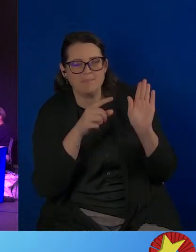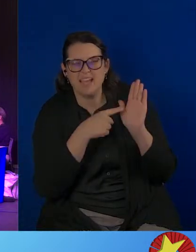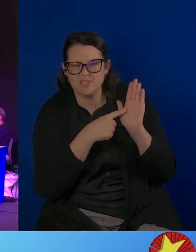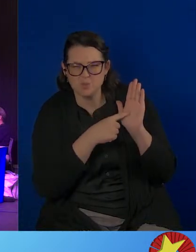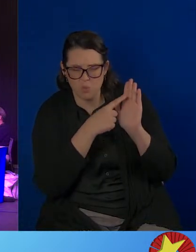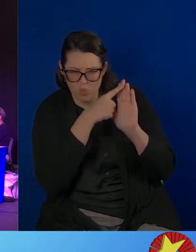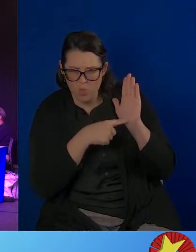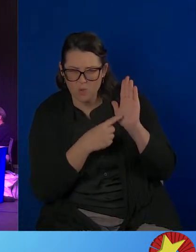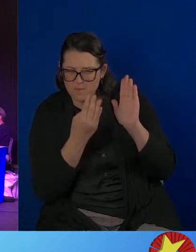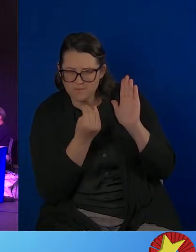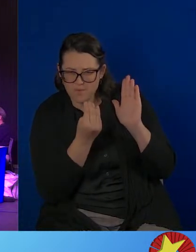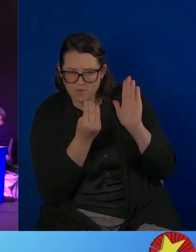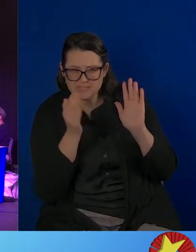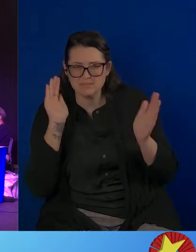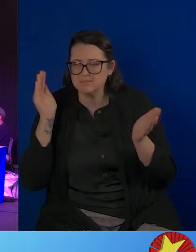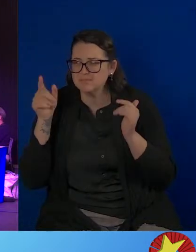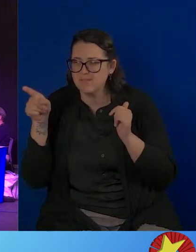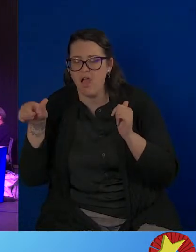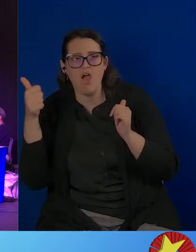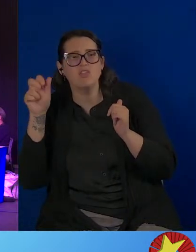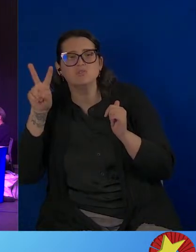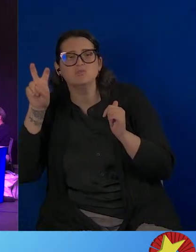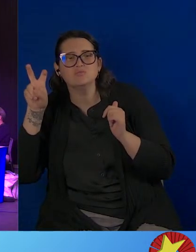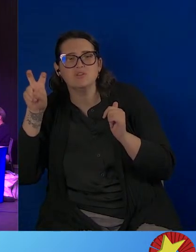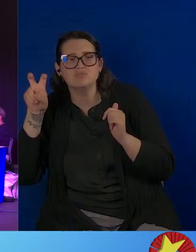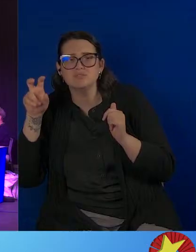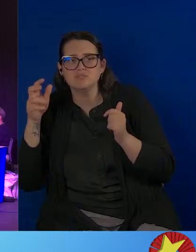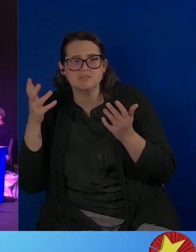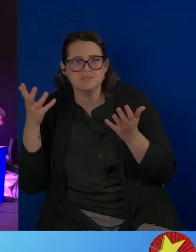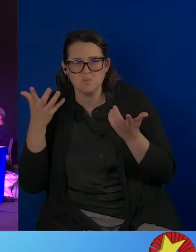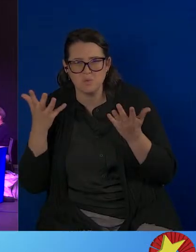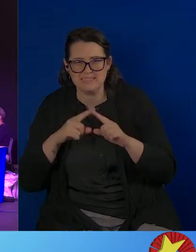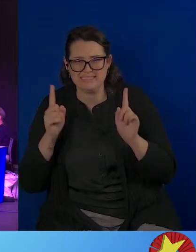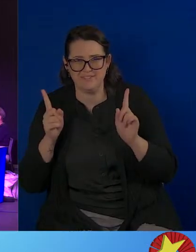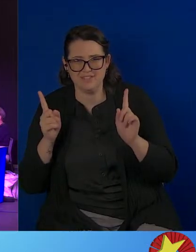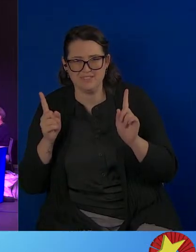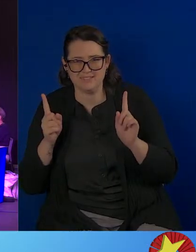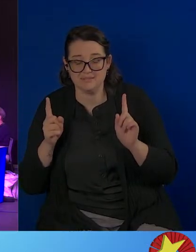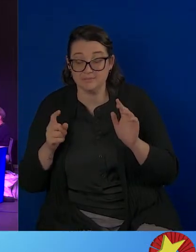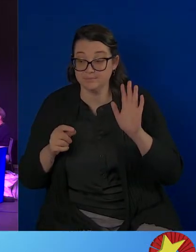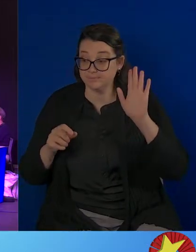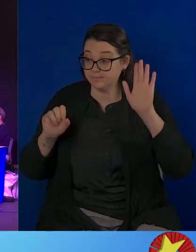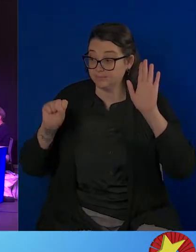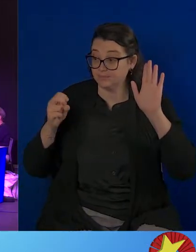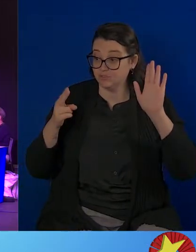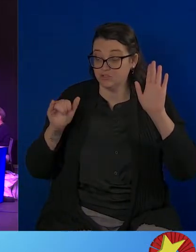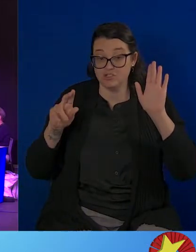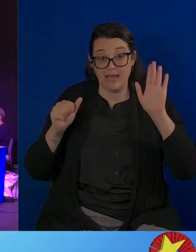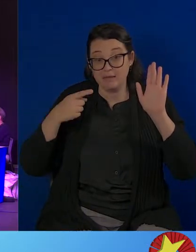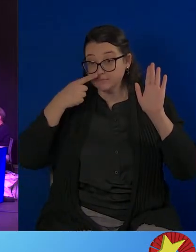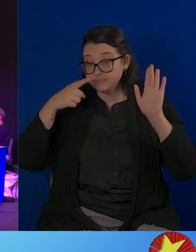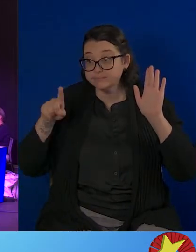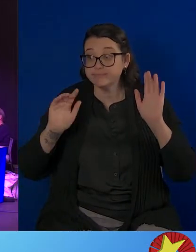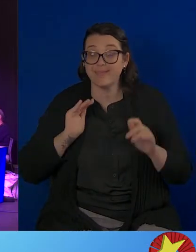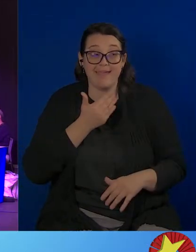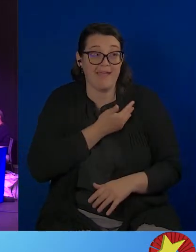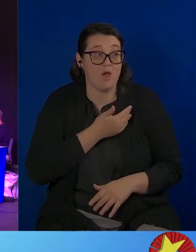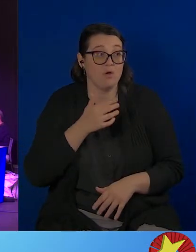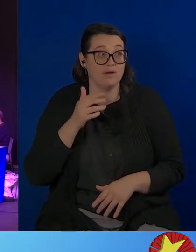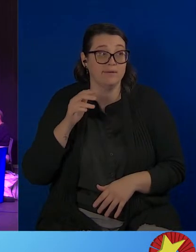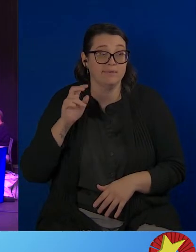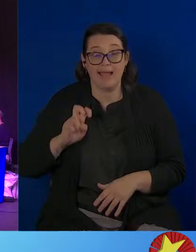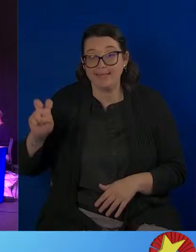14 and 200 school districts? Do we want to have our Director of Itinerant Services Program come and thank you.